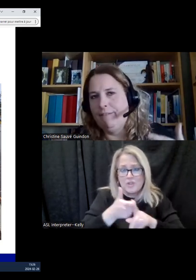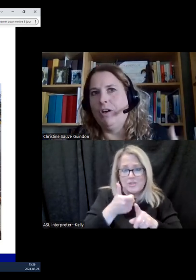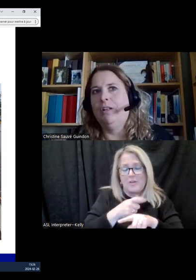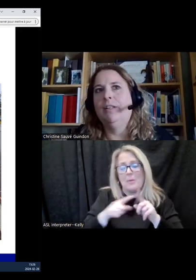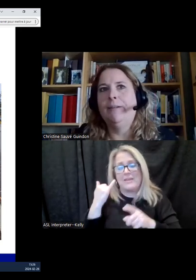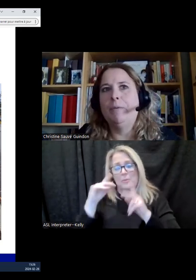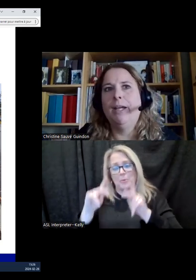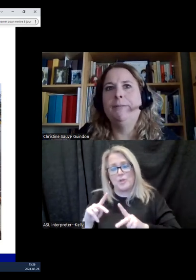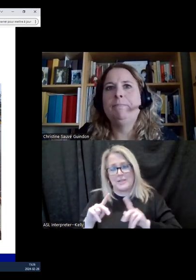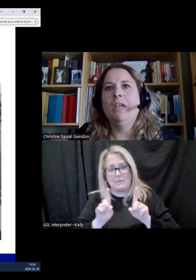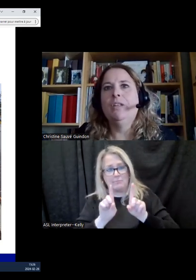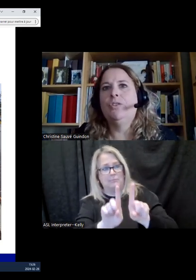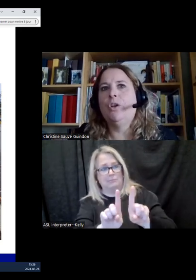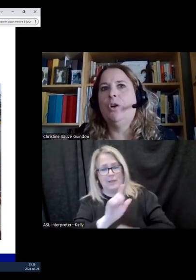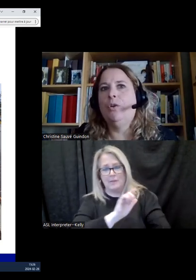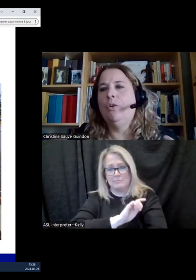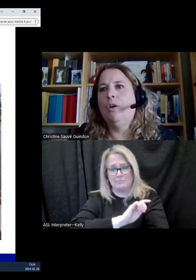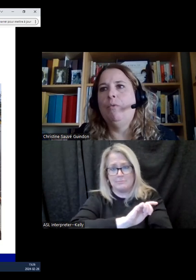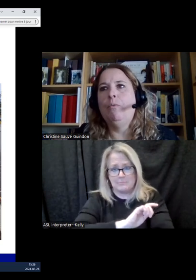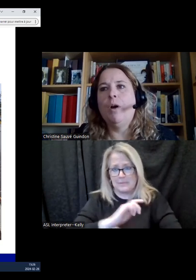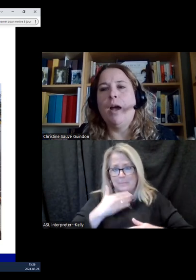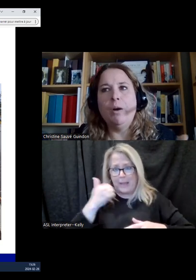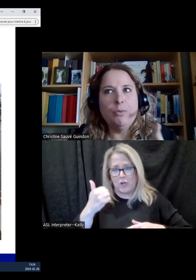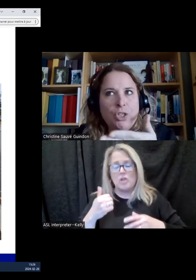not fall, right? So